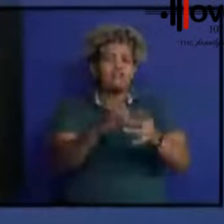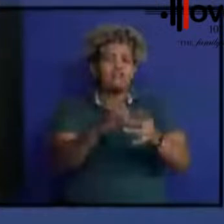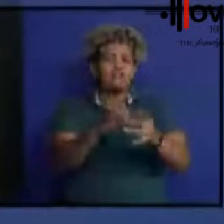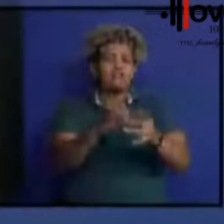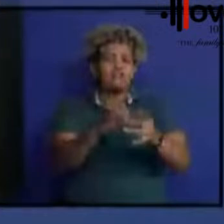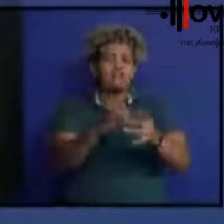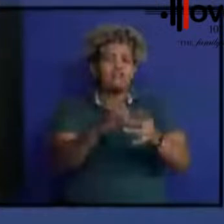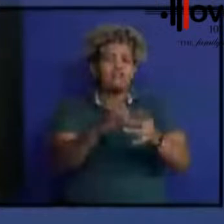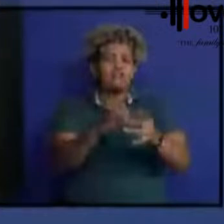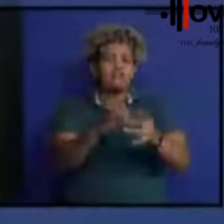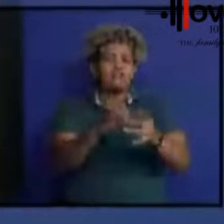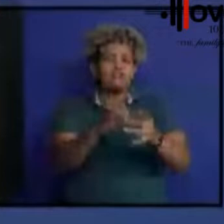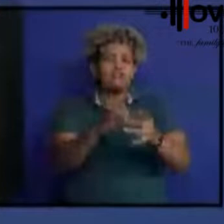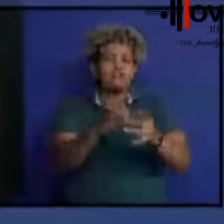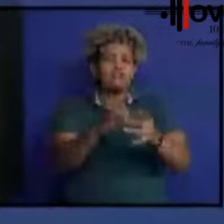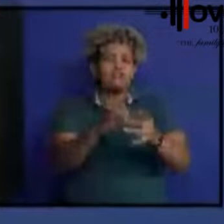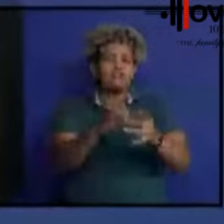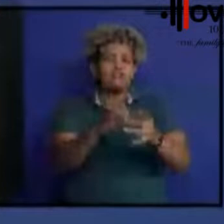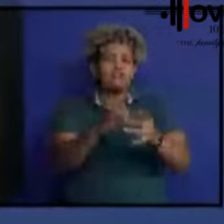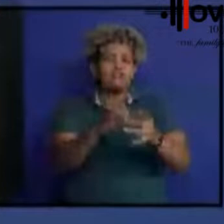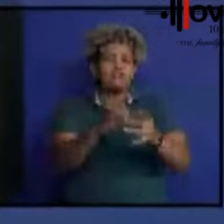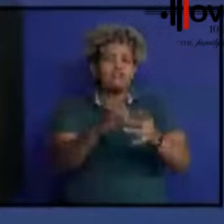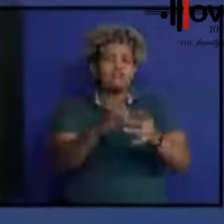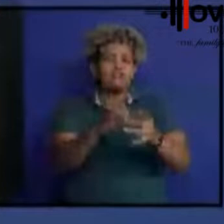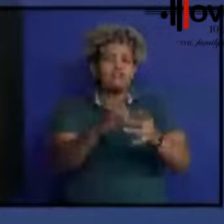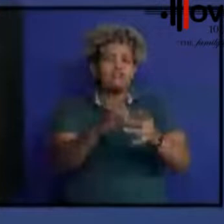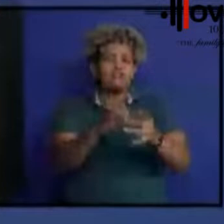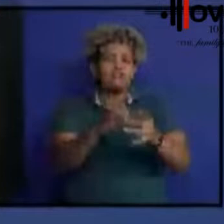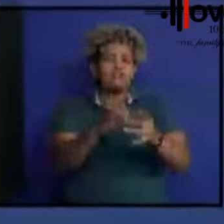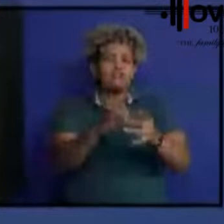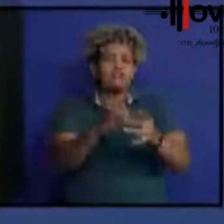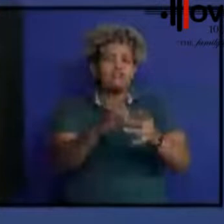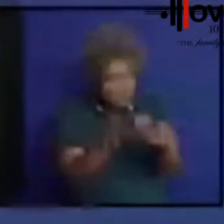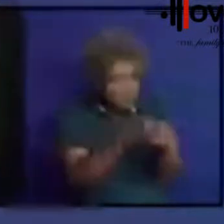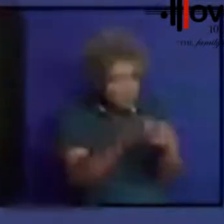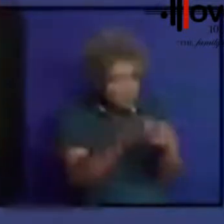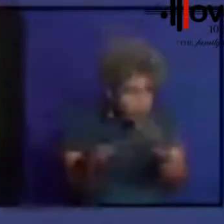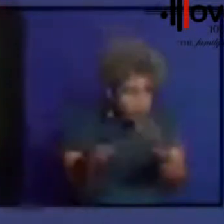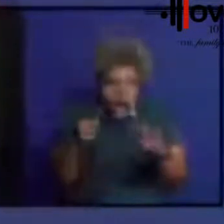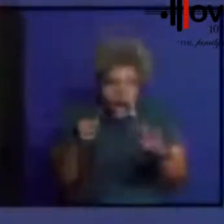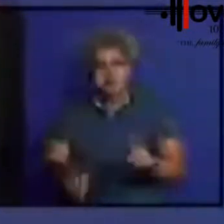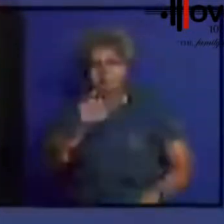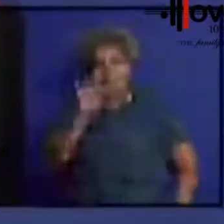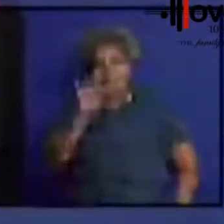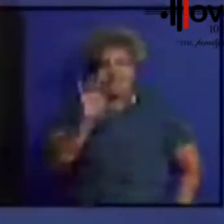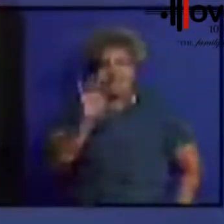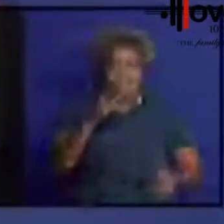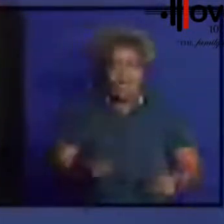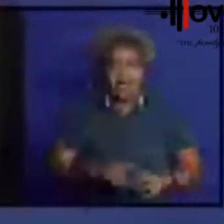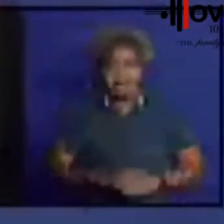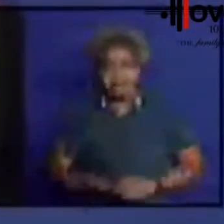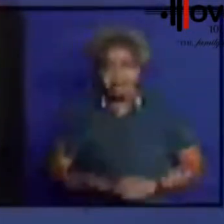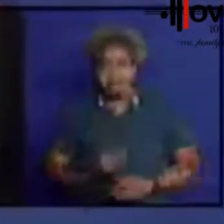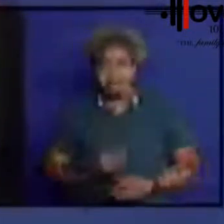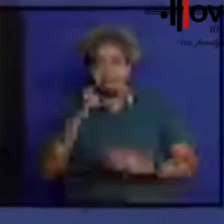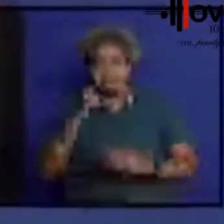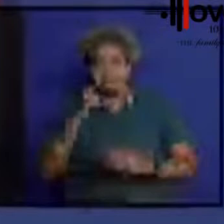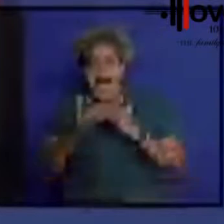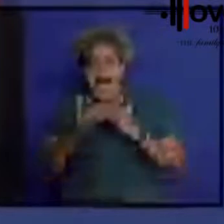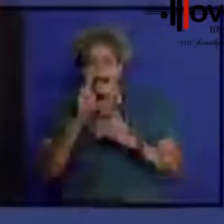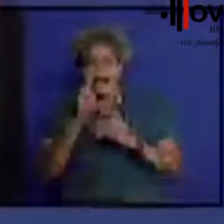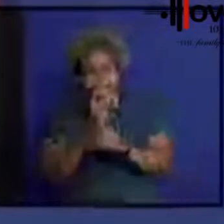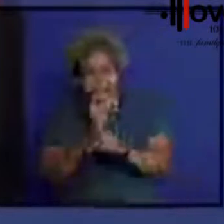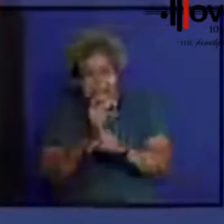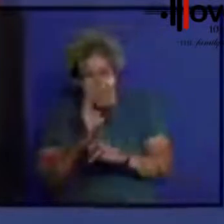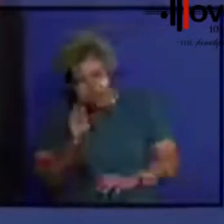with emergency cases for food and bill CDF. After careful review of the